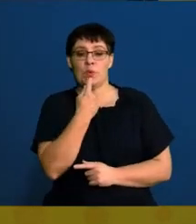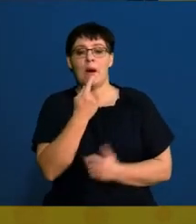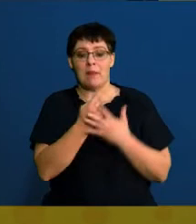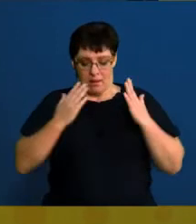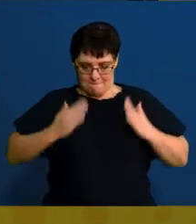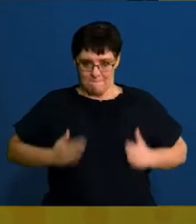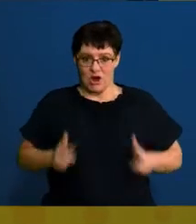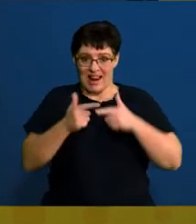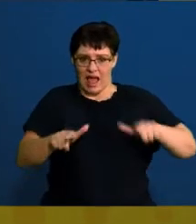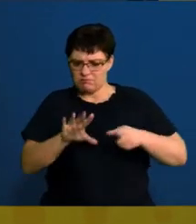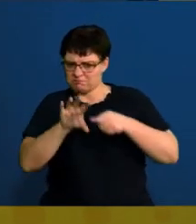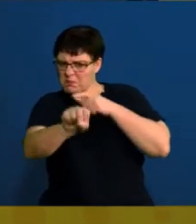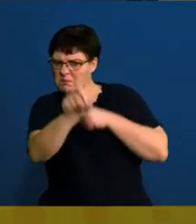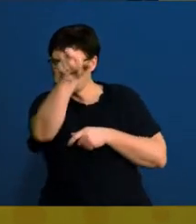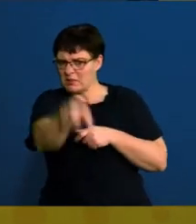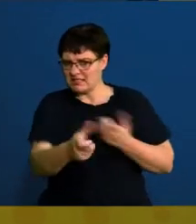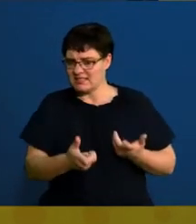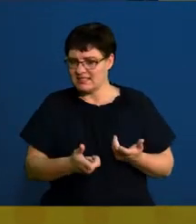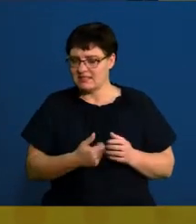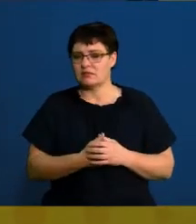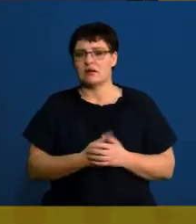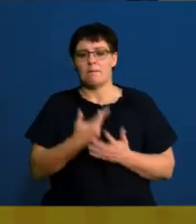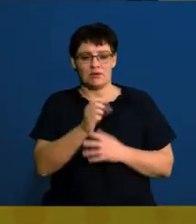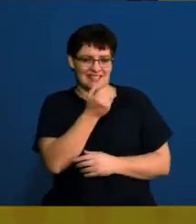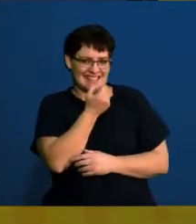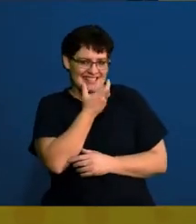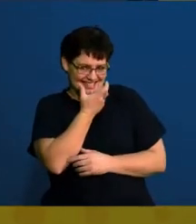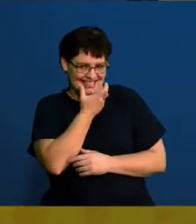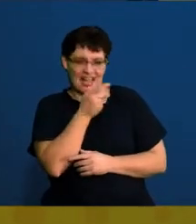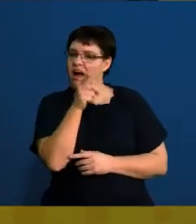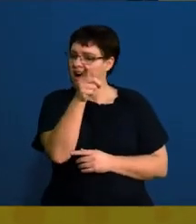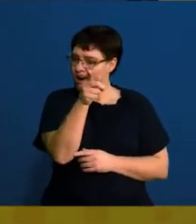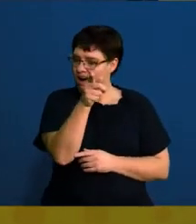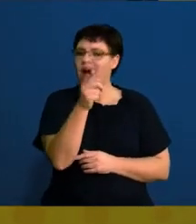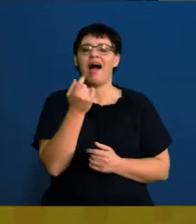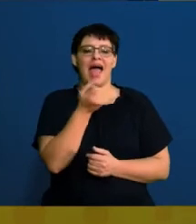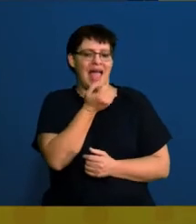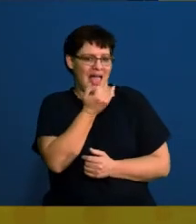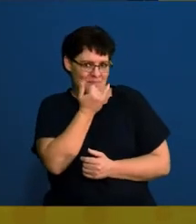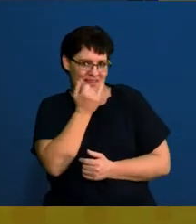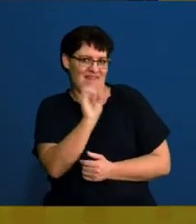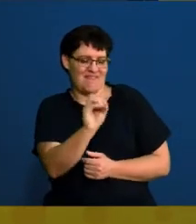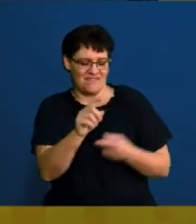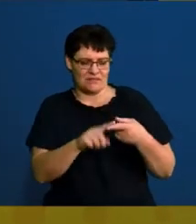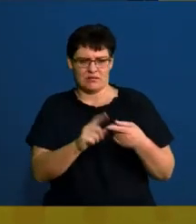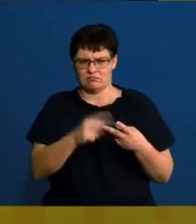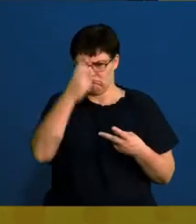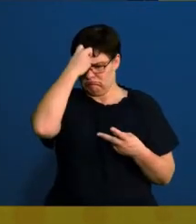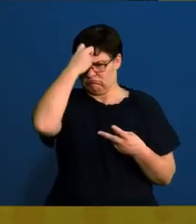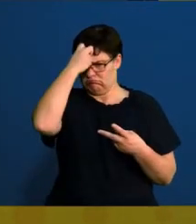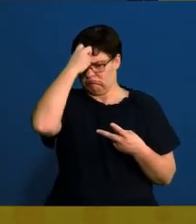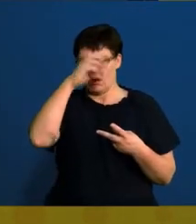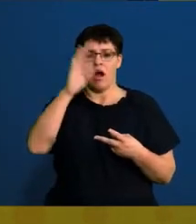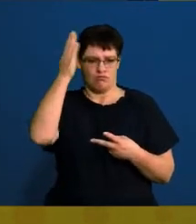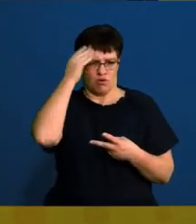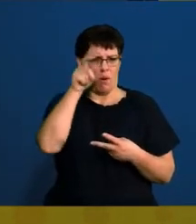language. So we can look at a person could be smiling, and then we know, yes, that person is happy. A person could be frowning, and then we know